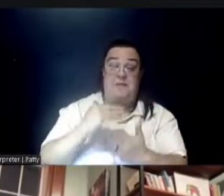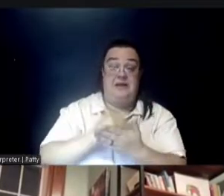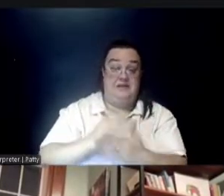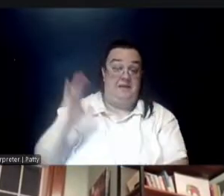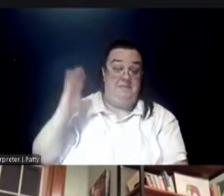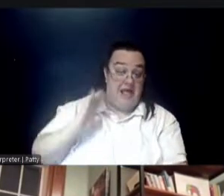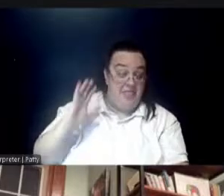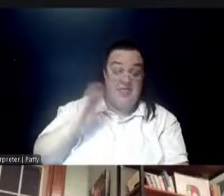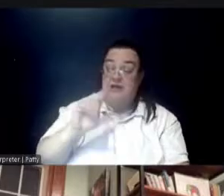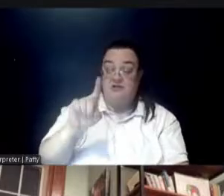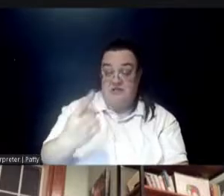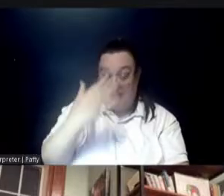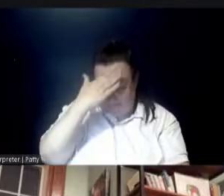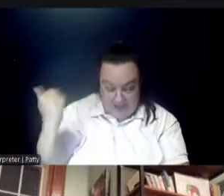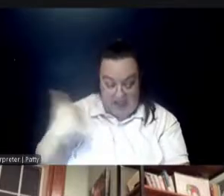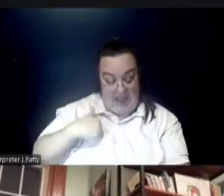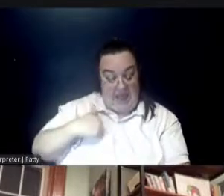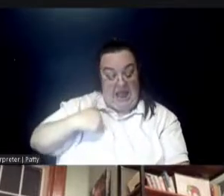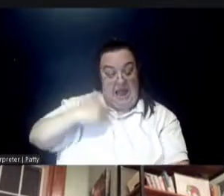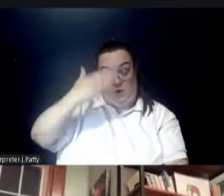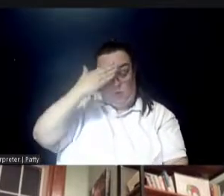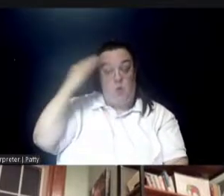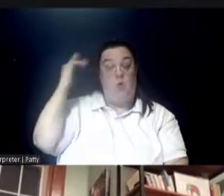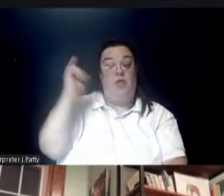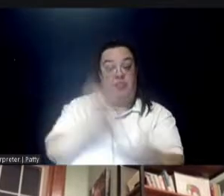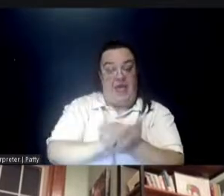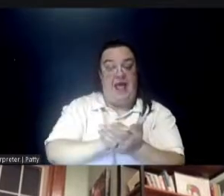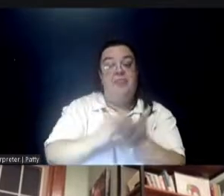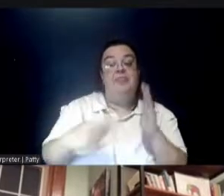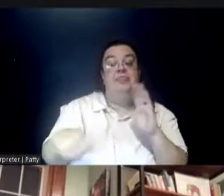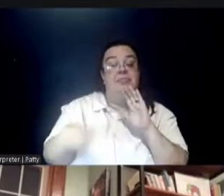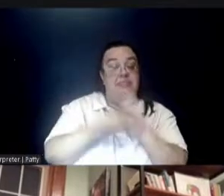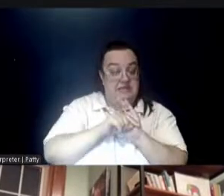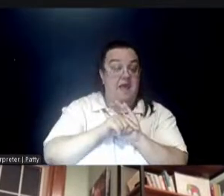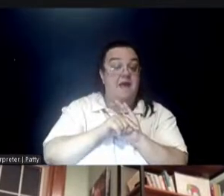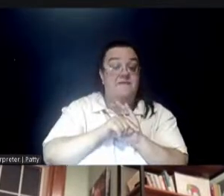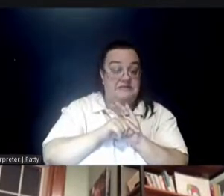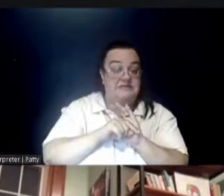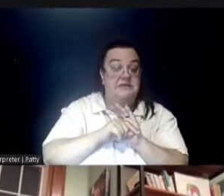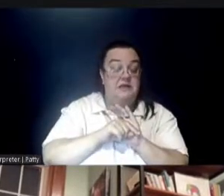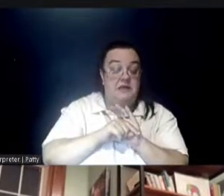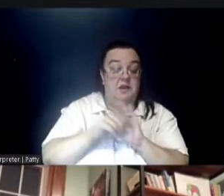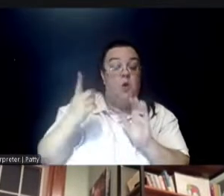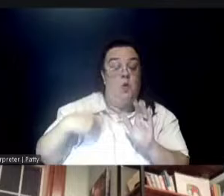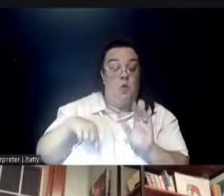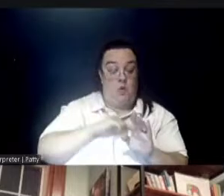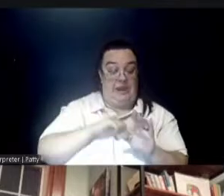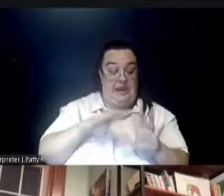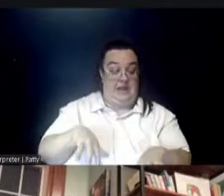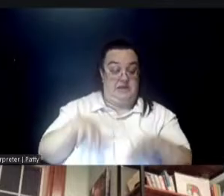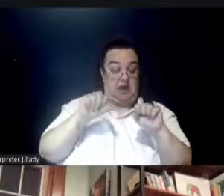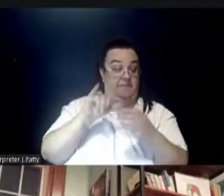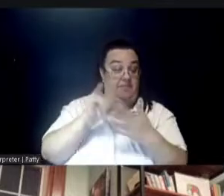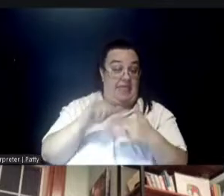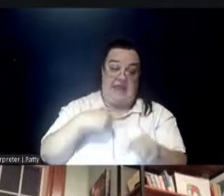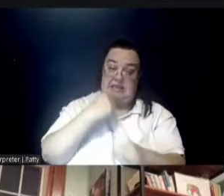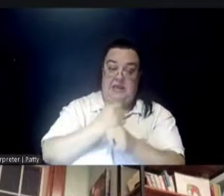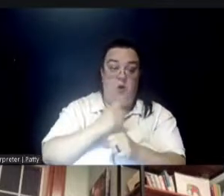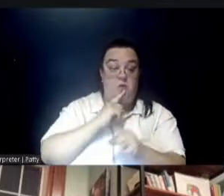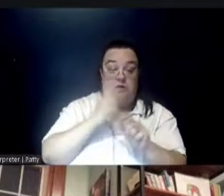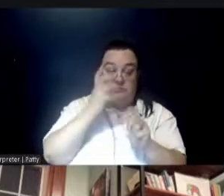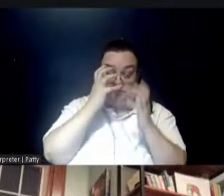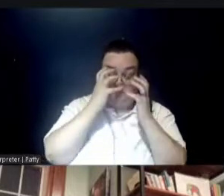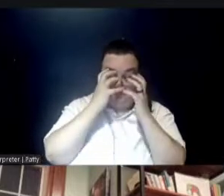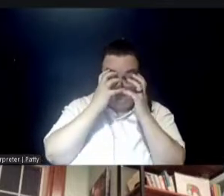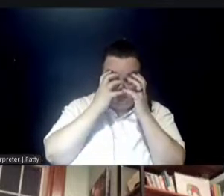because I knew that, the deficit that we adopted that year was just unbelievable.